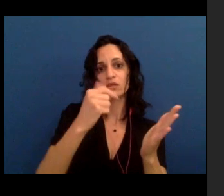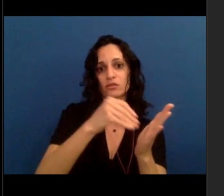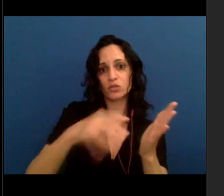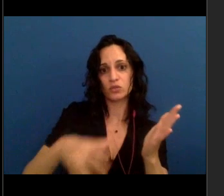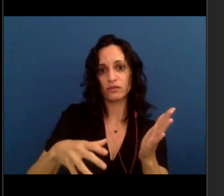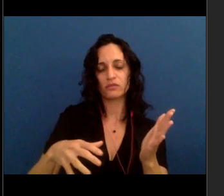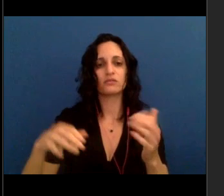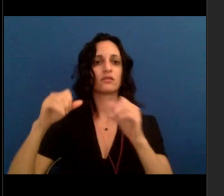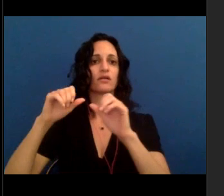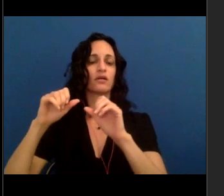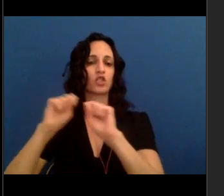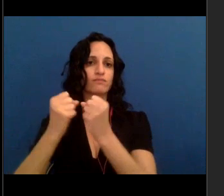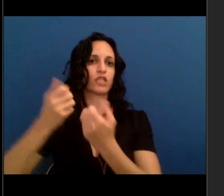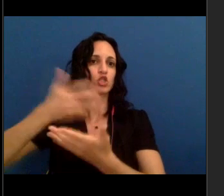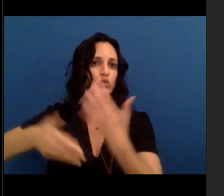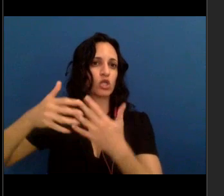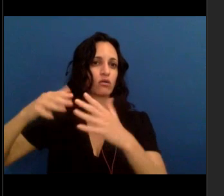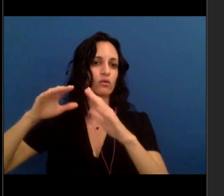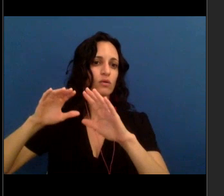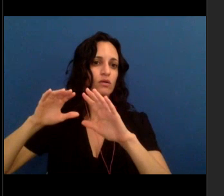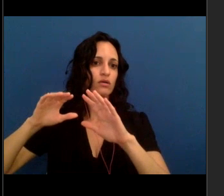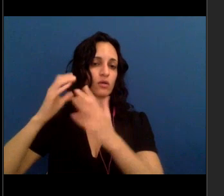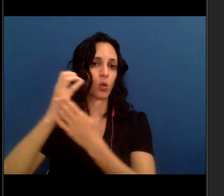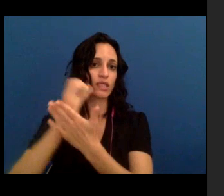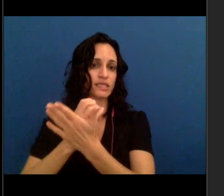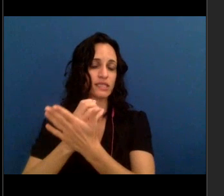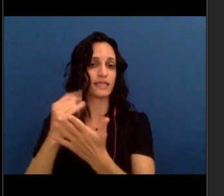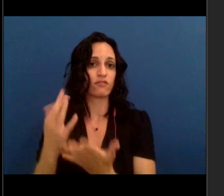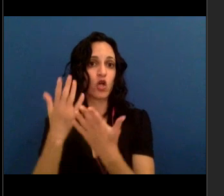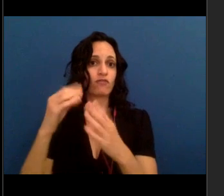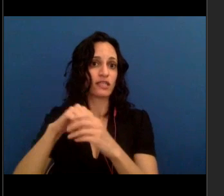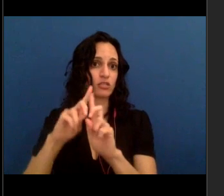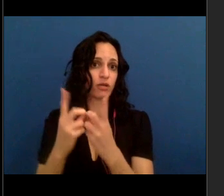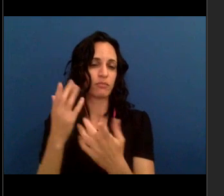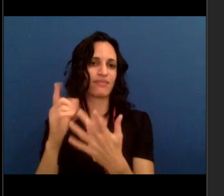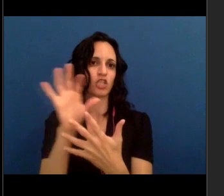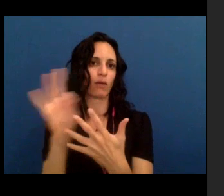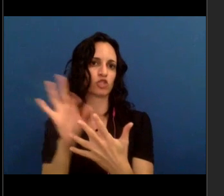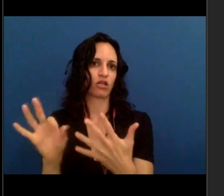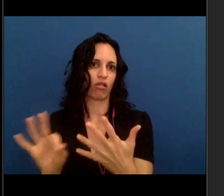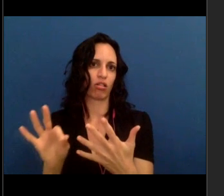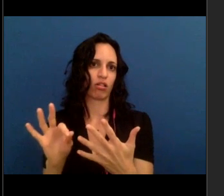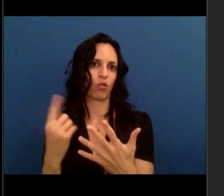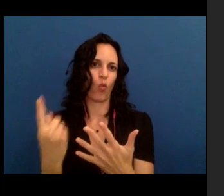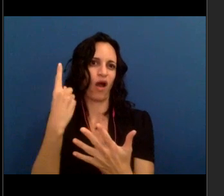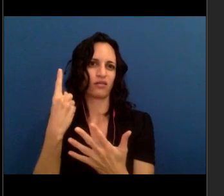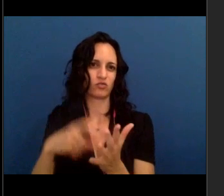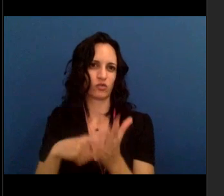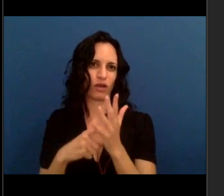kind of broadly speaking, if they're offered in the department, are optional, or maybe only like 1 is required.